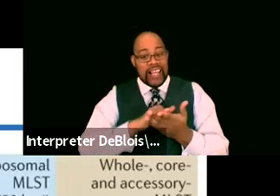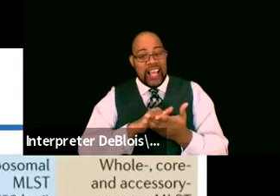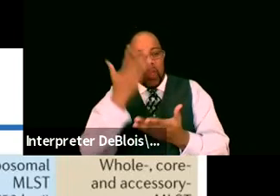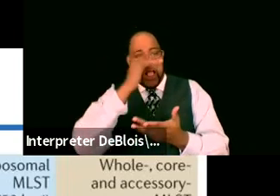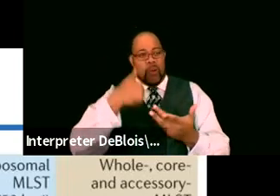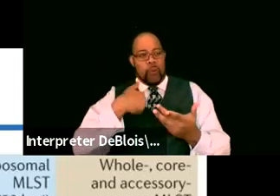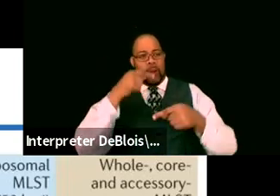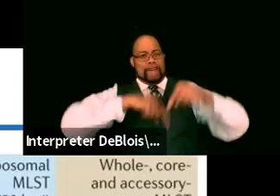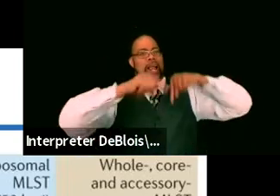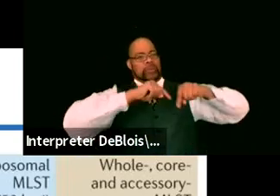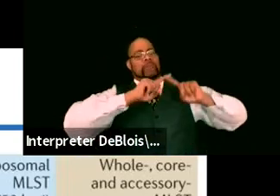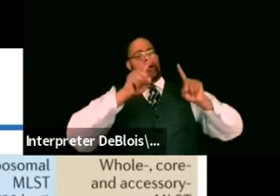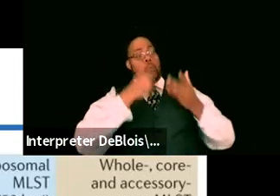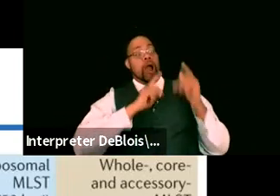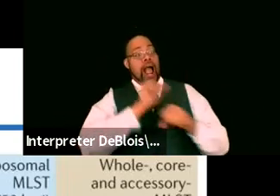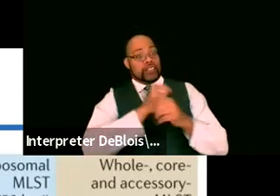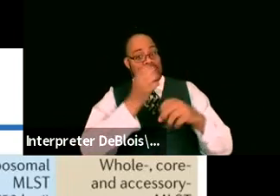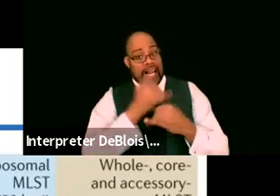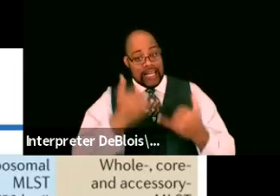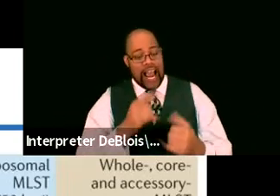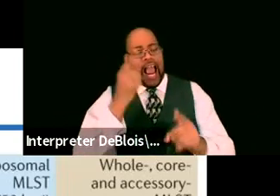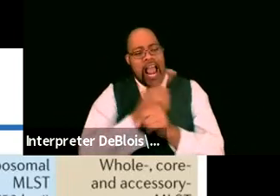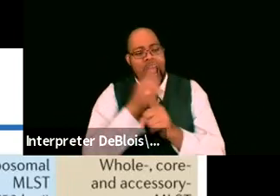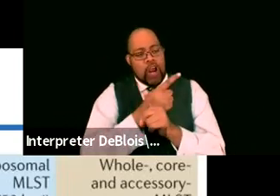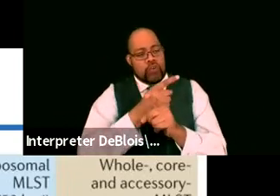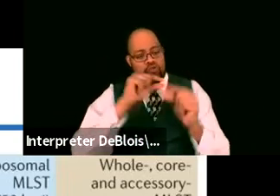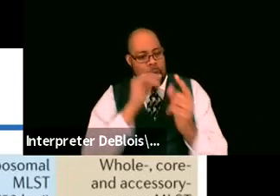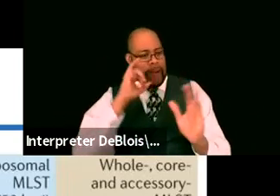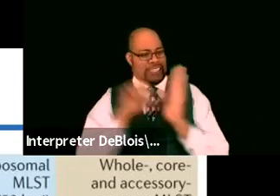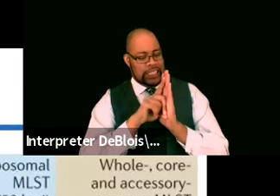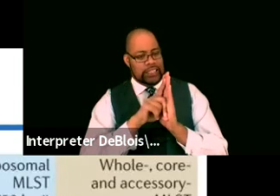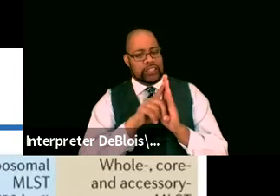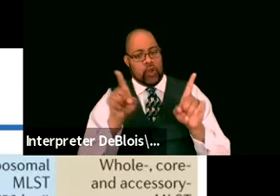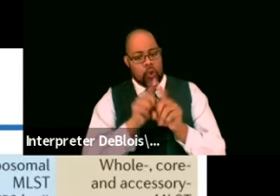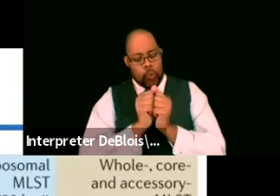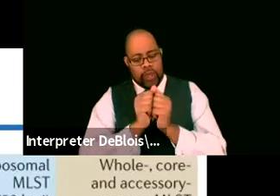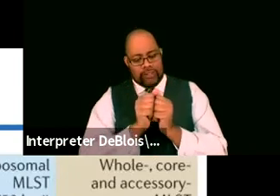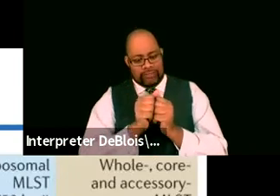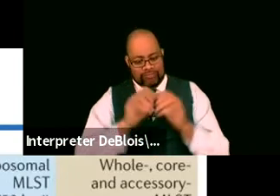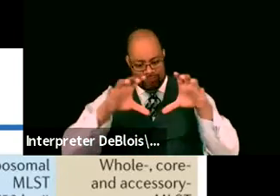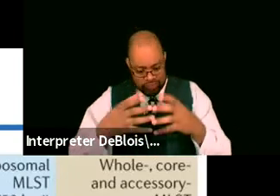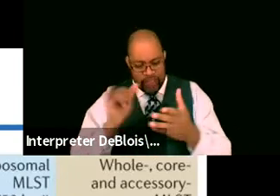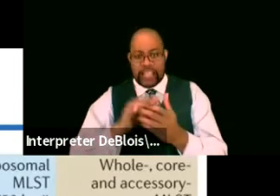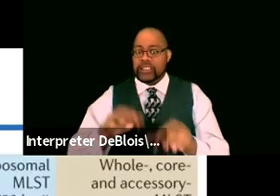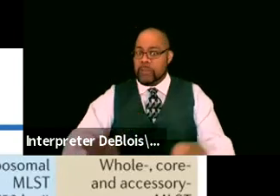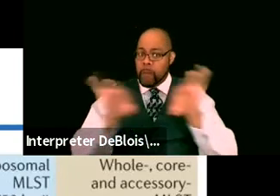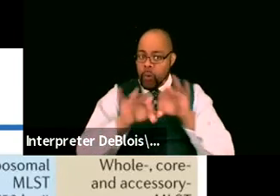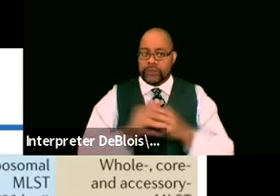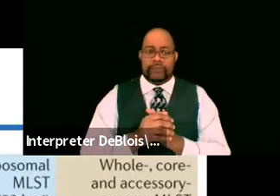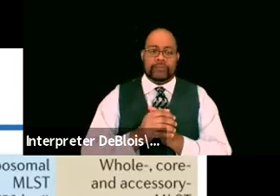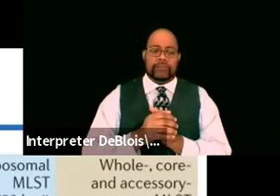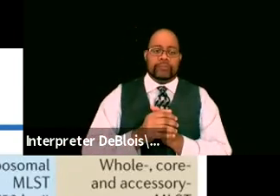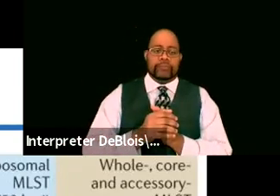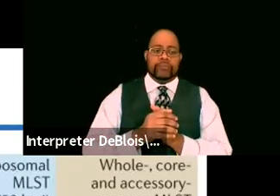we've worked backwards, but what we've actually got now is an accurate species identity alongside the lineage, and this can be particularly valid